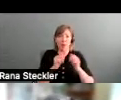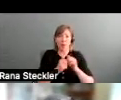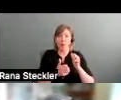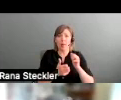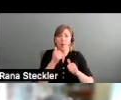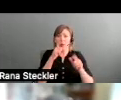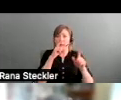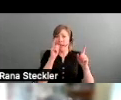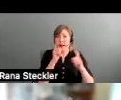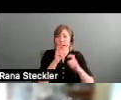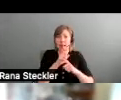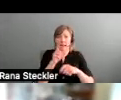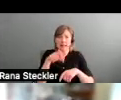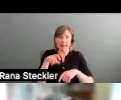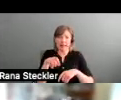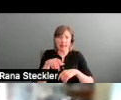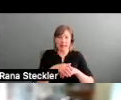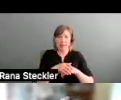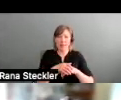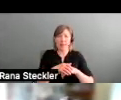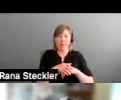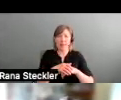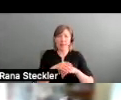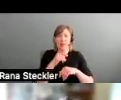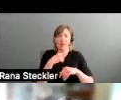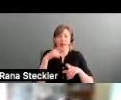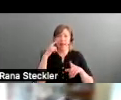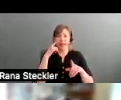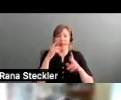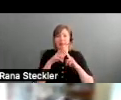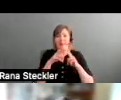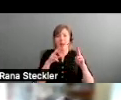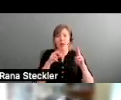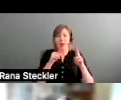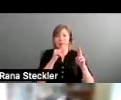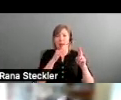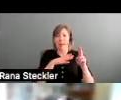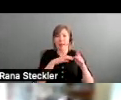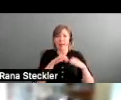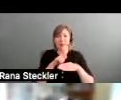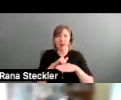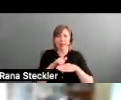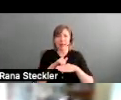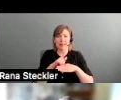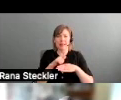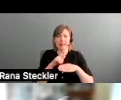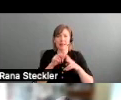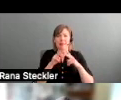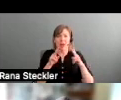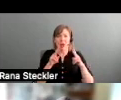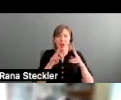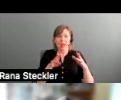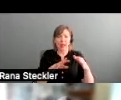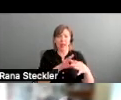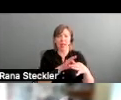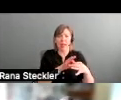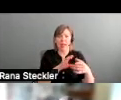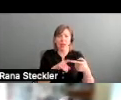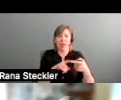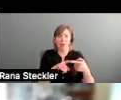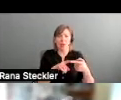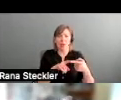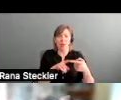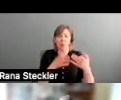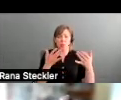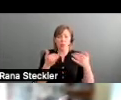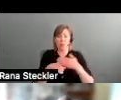most complex needs, which I think is a very feminist practice. It's very connected to what